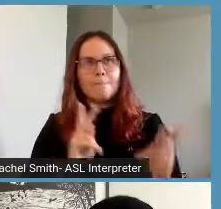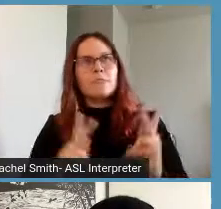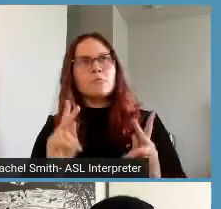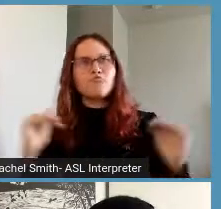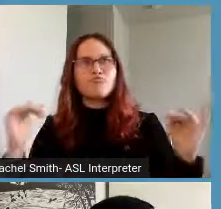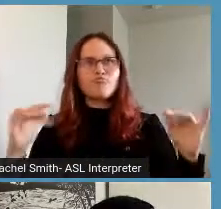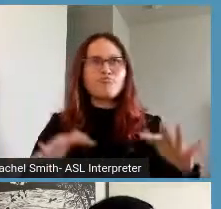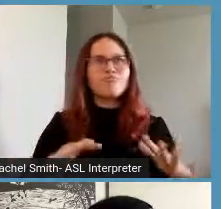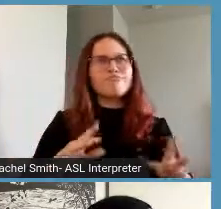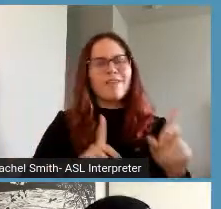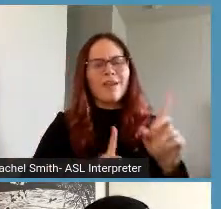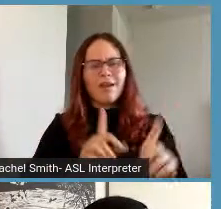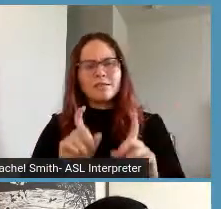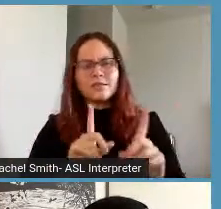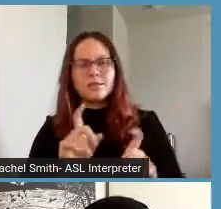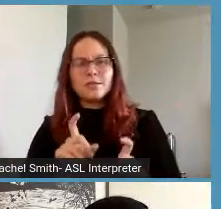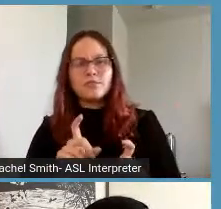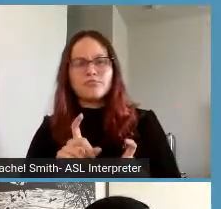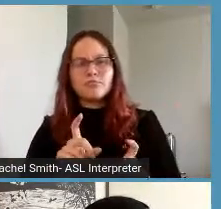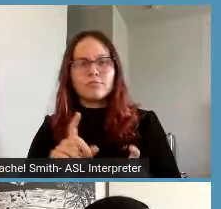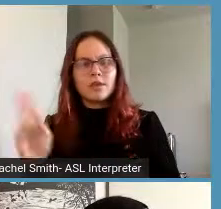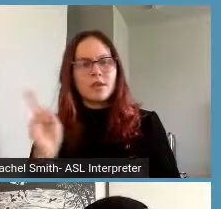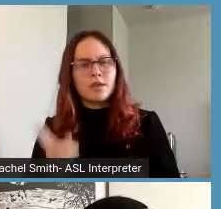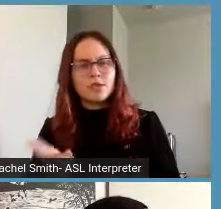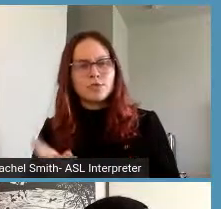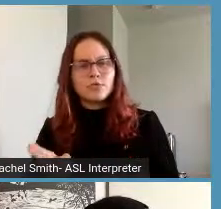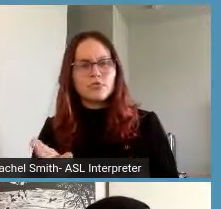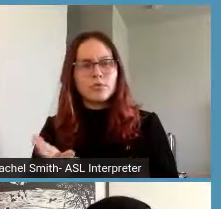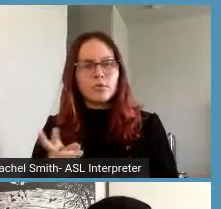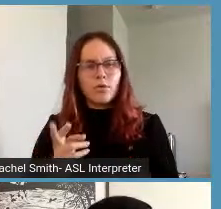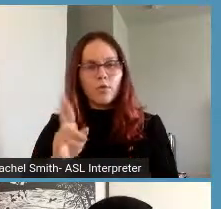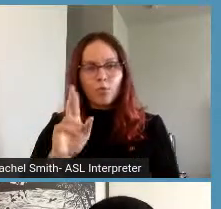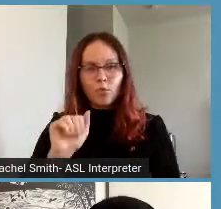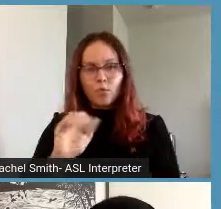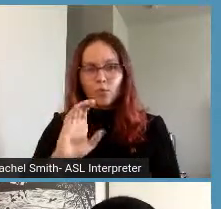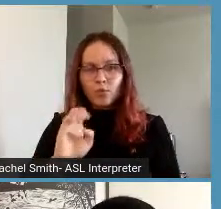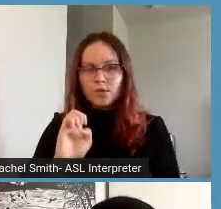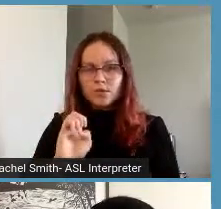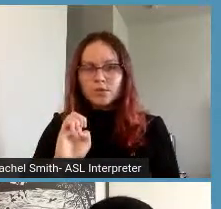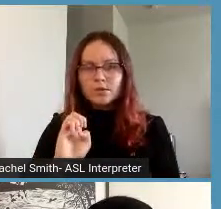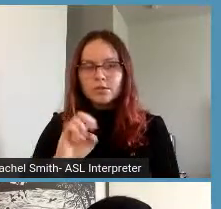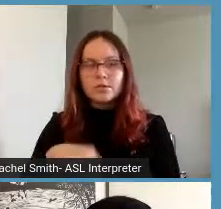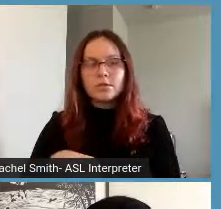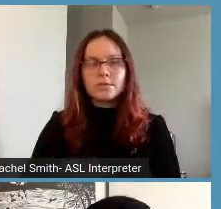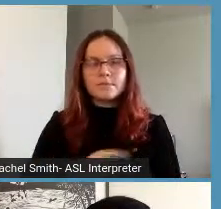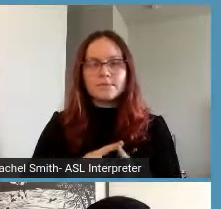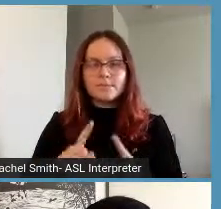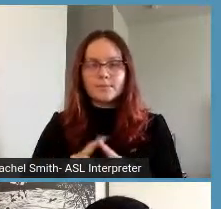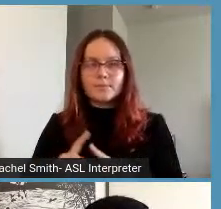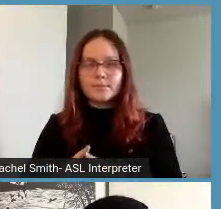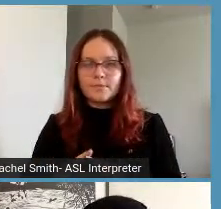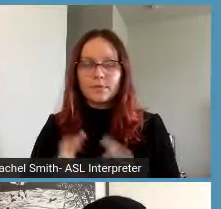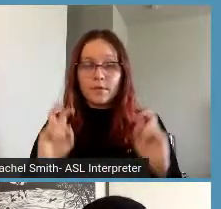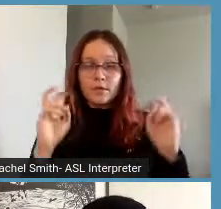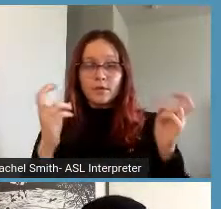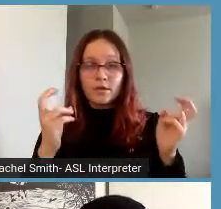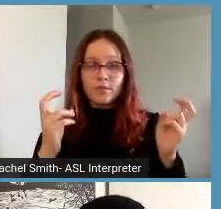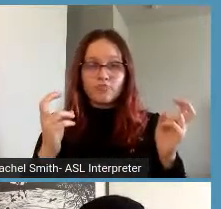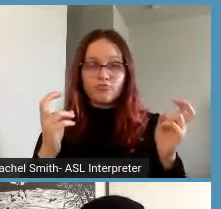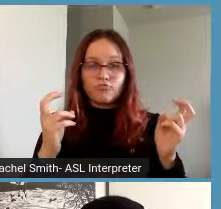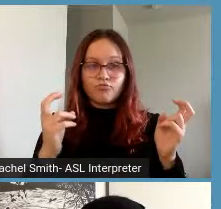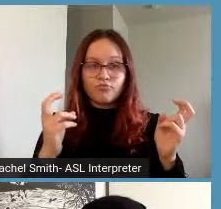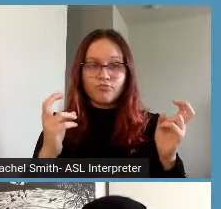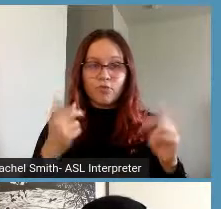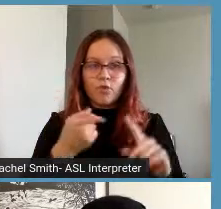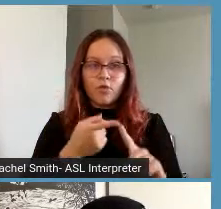and race and the role that played in those battles. And the title of the program series, With You or Not at All, is an excerpt from a quote from